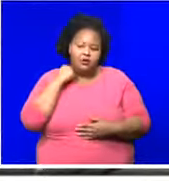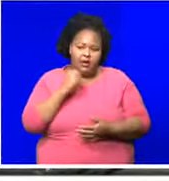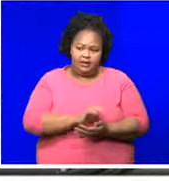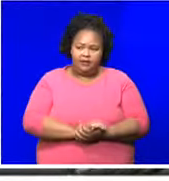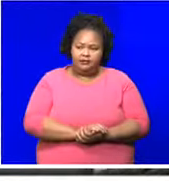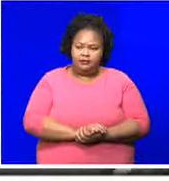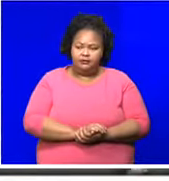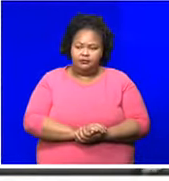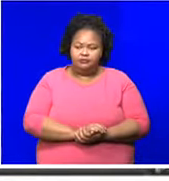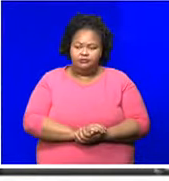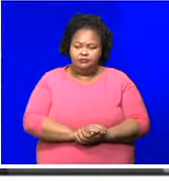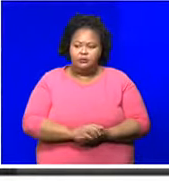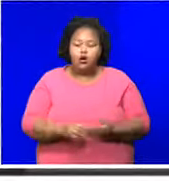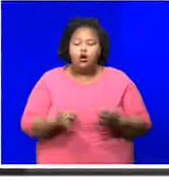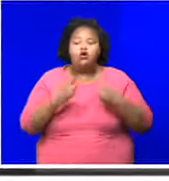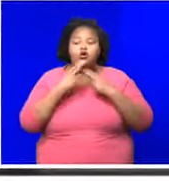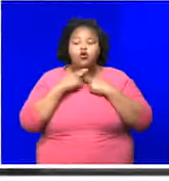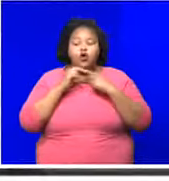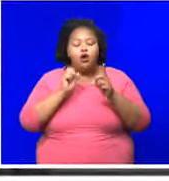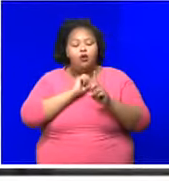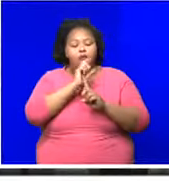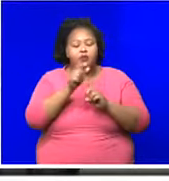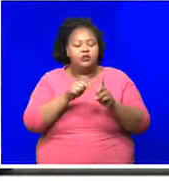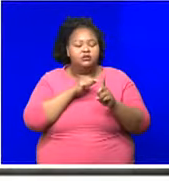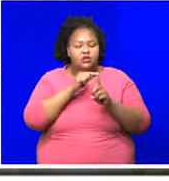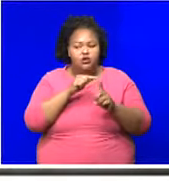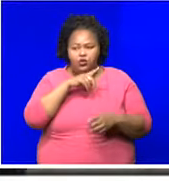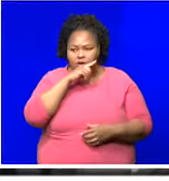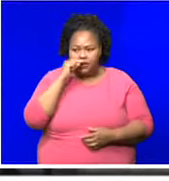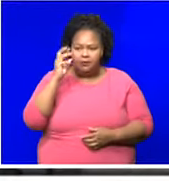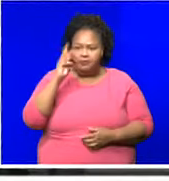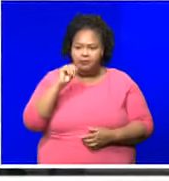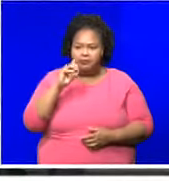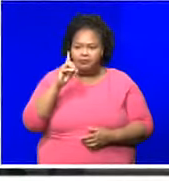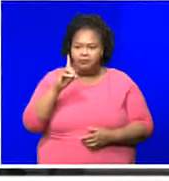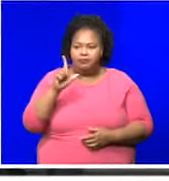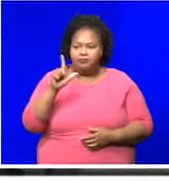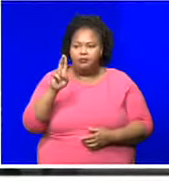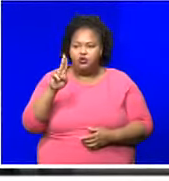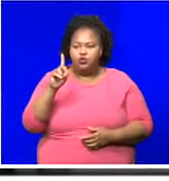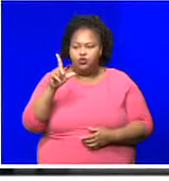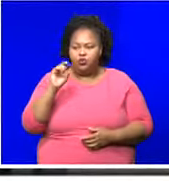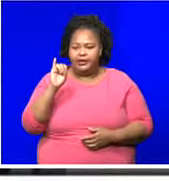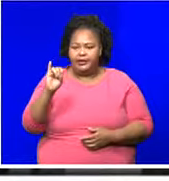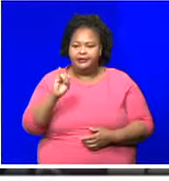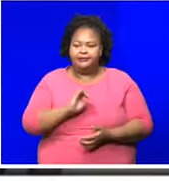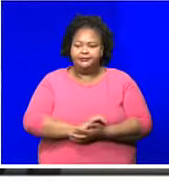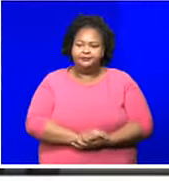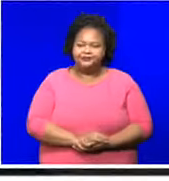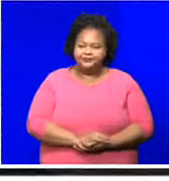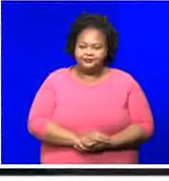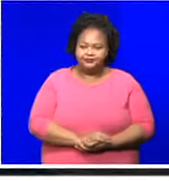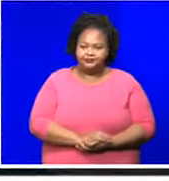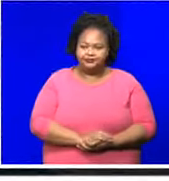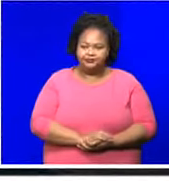appears for Shongwe. For Eswatini TV News, Fortune Langamandla, High